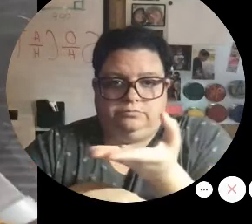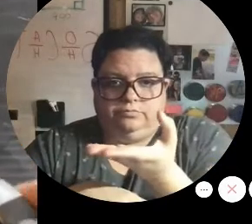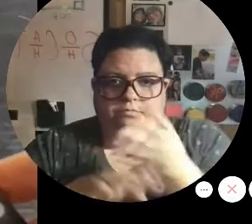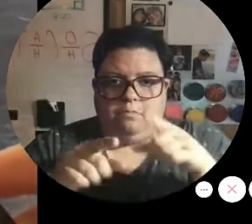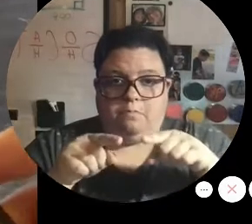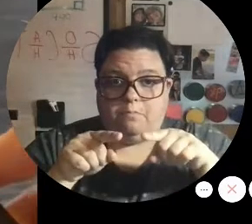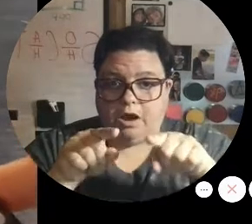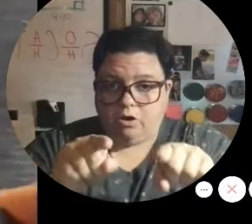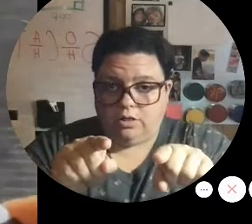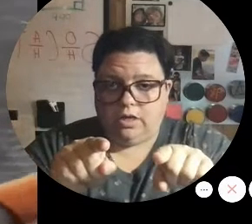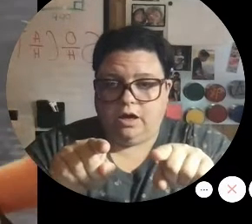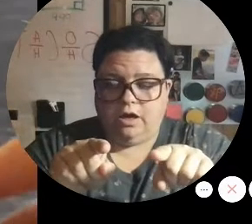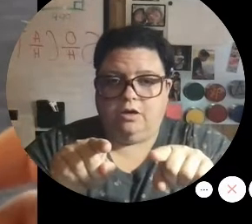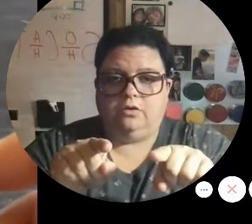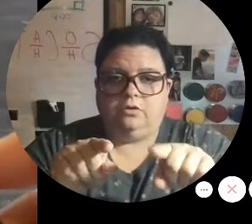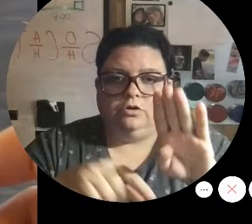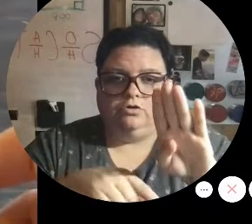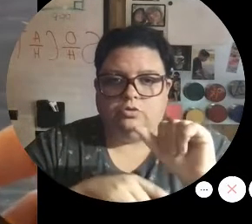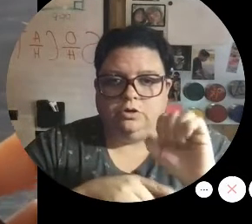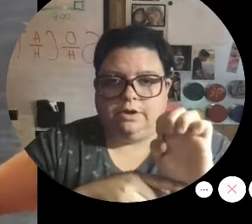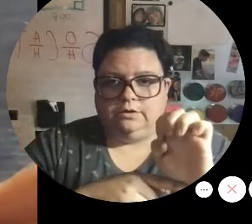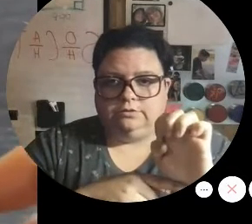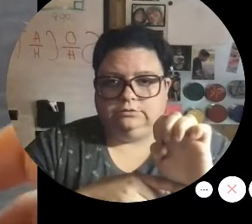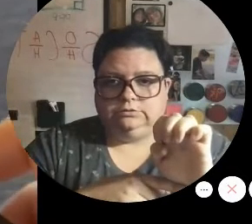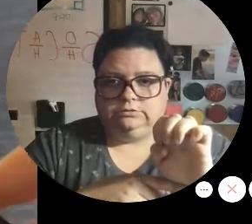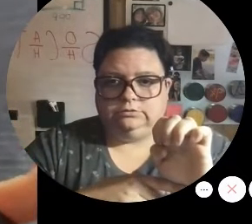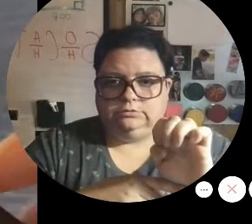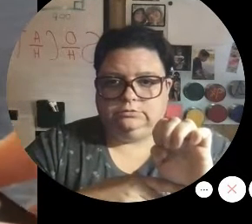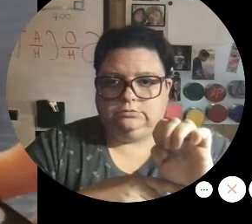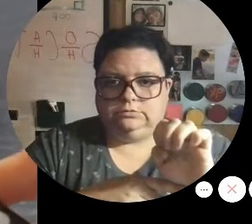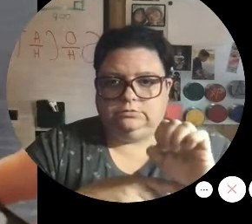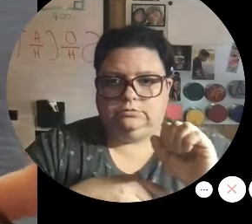parallel to the base,